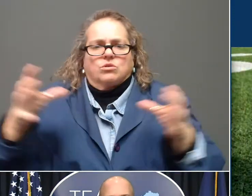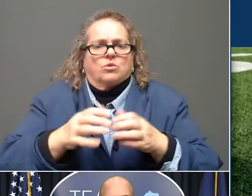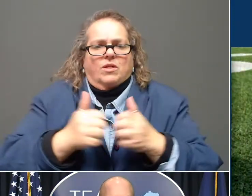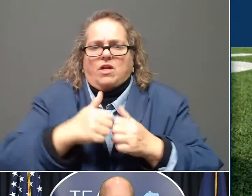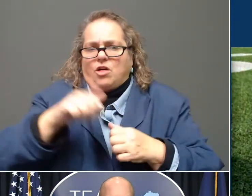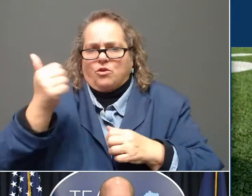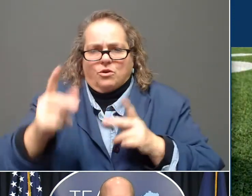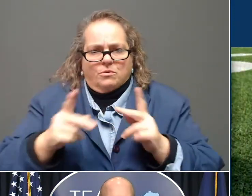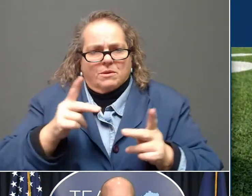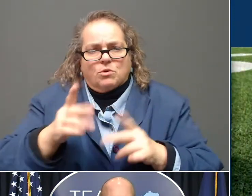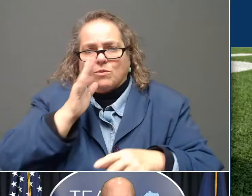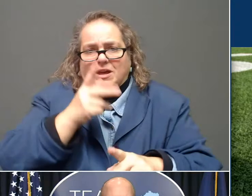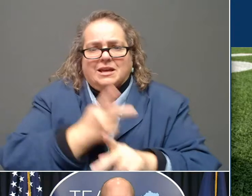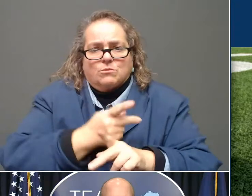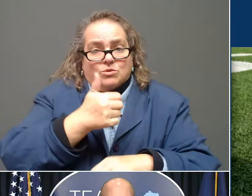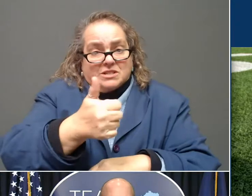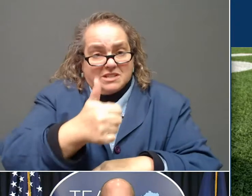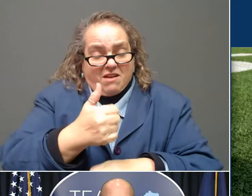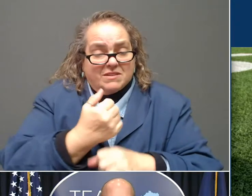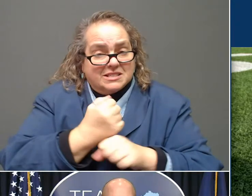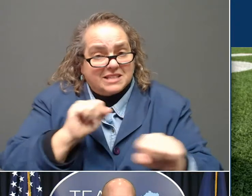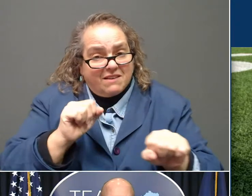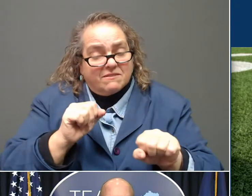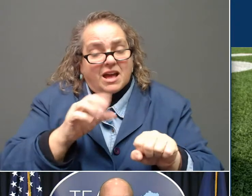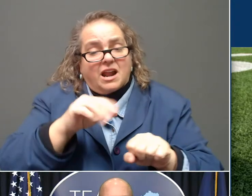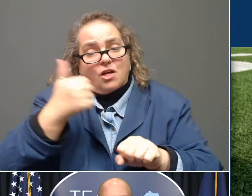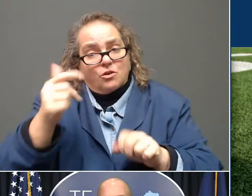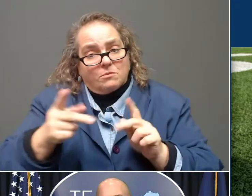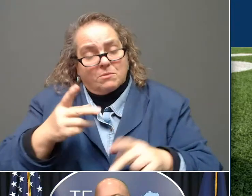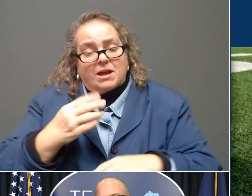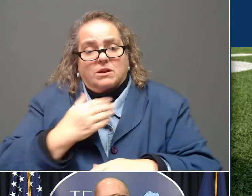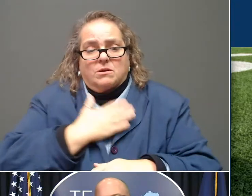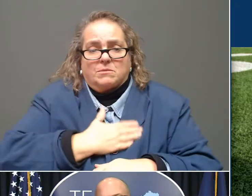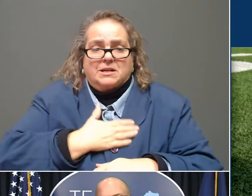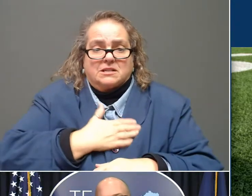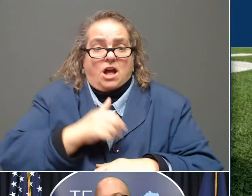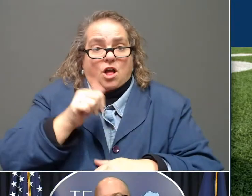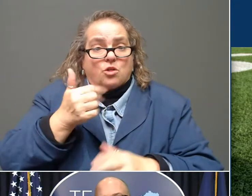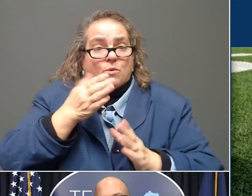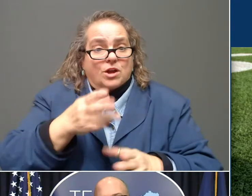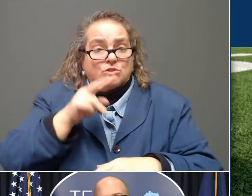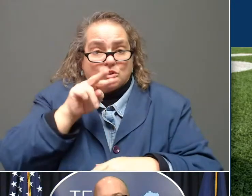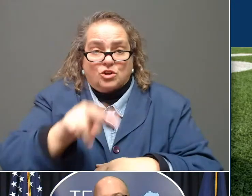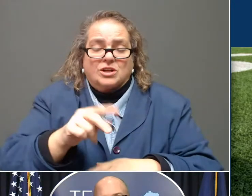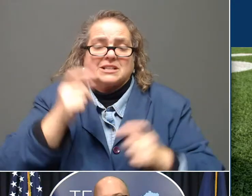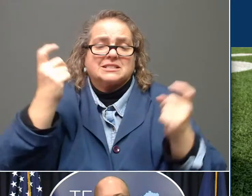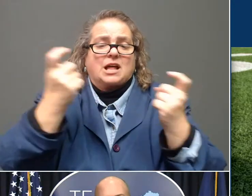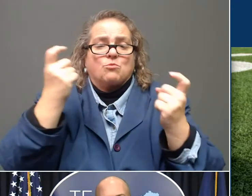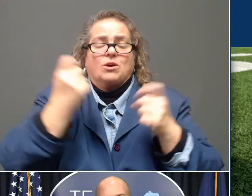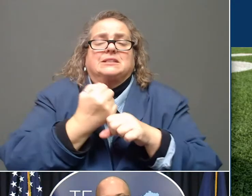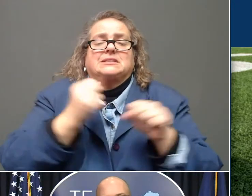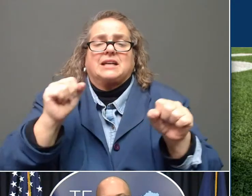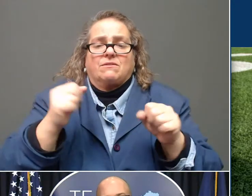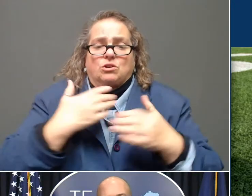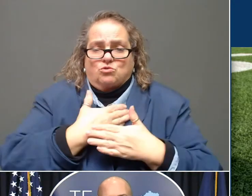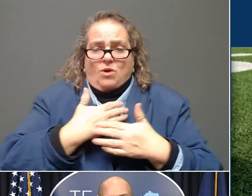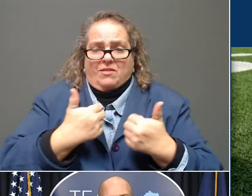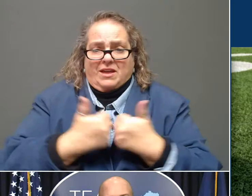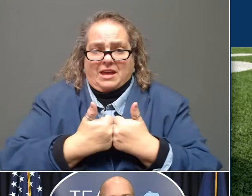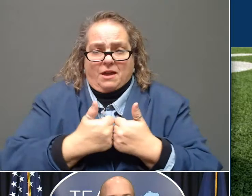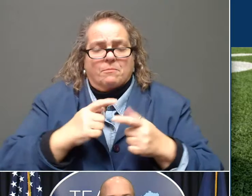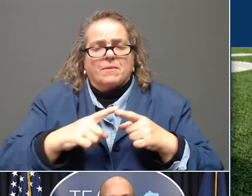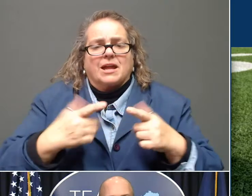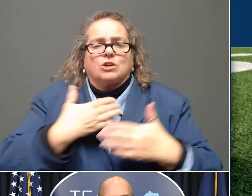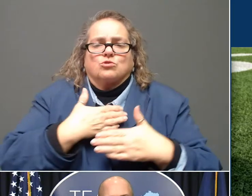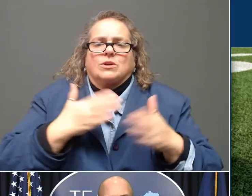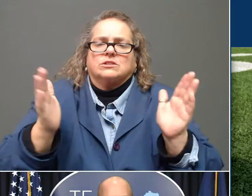do and enjoy, not just yet, not during the pandemic. So please follow the guidelines. Next slide, please. Here are those guidelines.